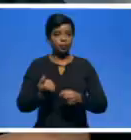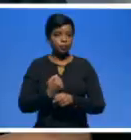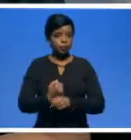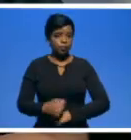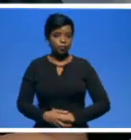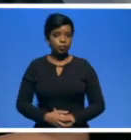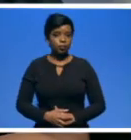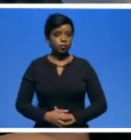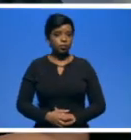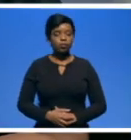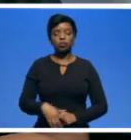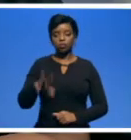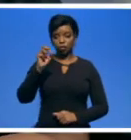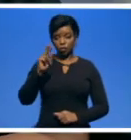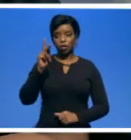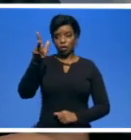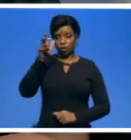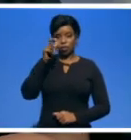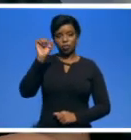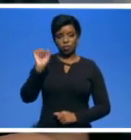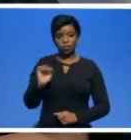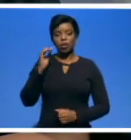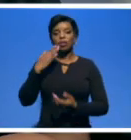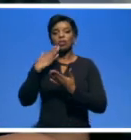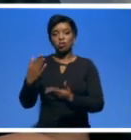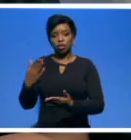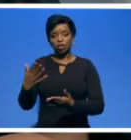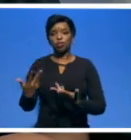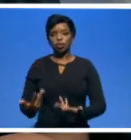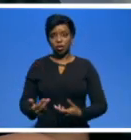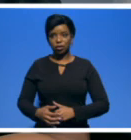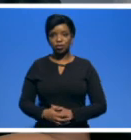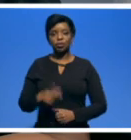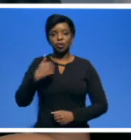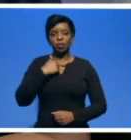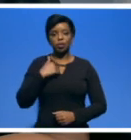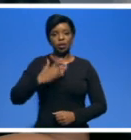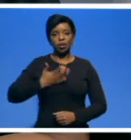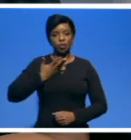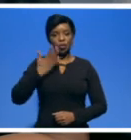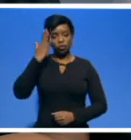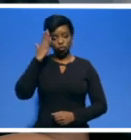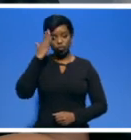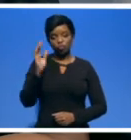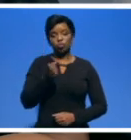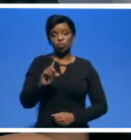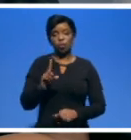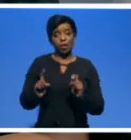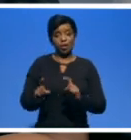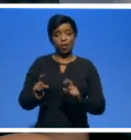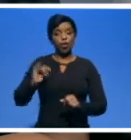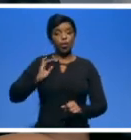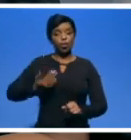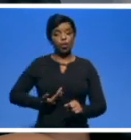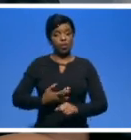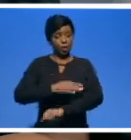moruo. Ka go utlwa, Commissioner, and thank you for that. Ke batla o itse gona anong gore this discourse ya women economic empowerment,